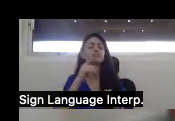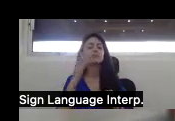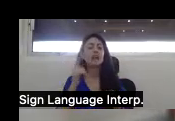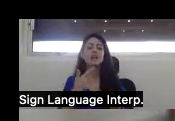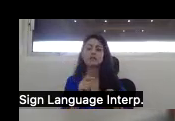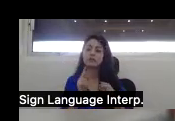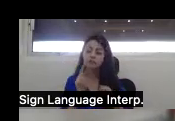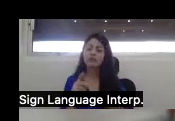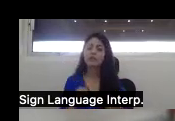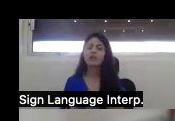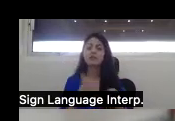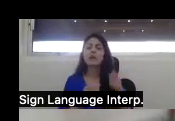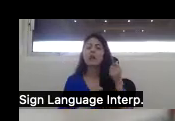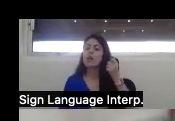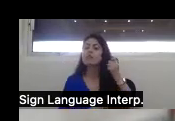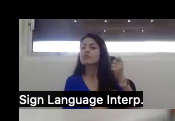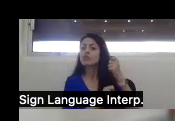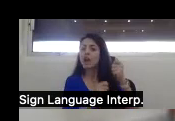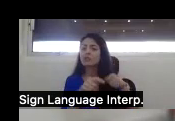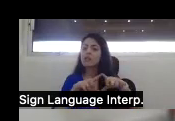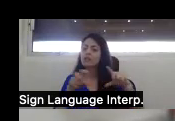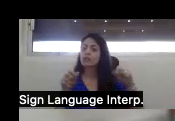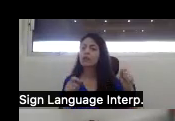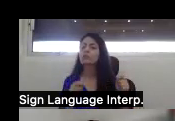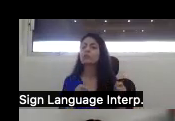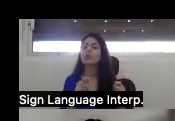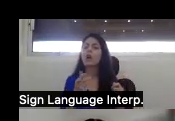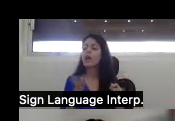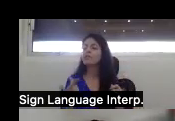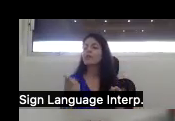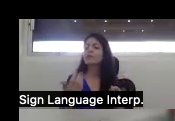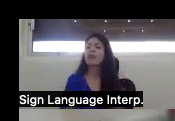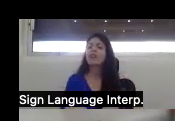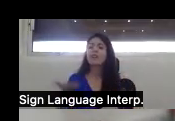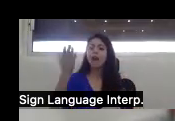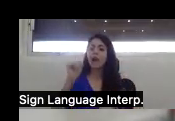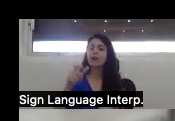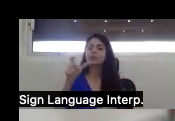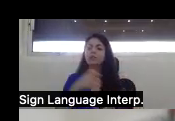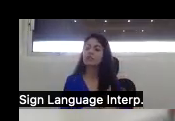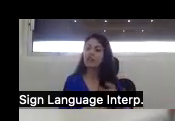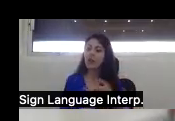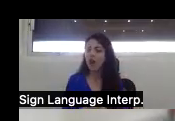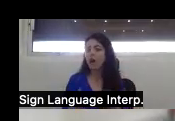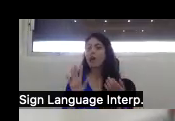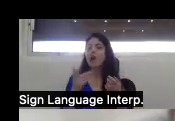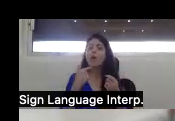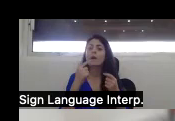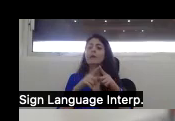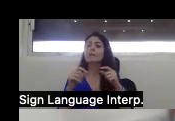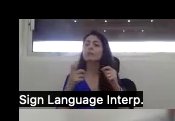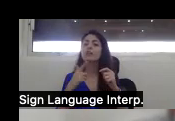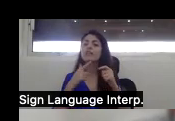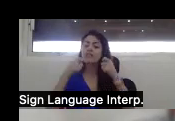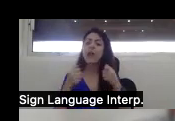protection floor that Farah was mentioning, we should at least, I think there's a homework to do from civil society point of view to improve our